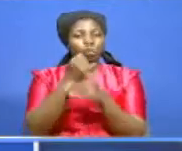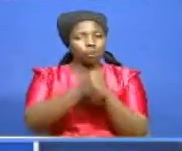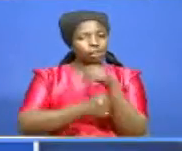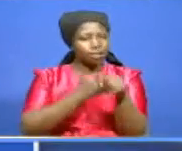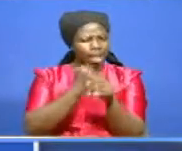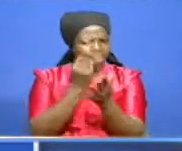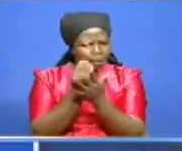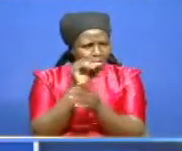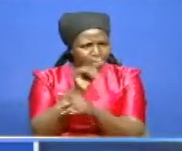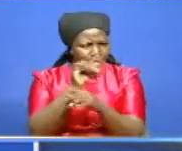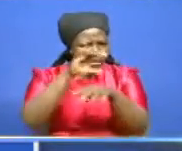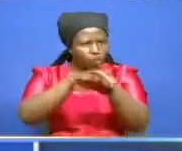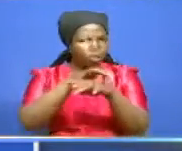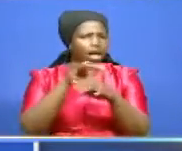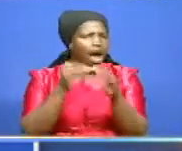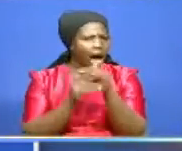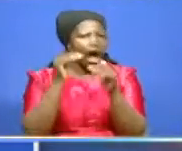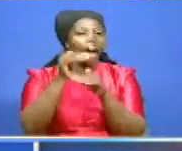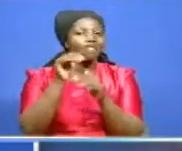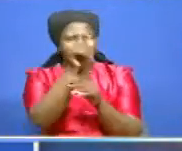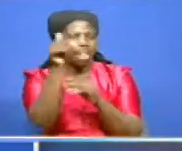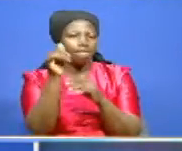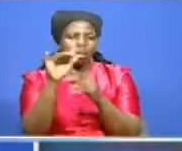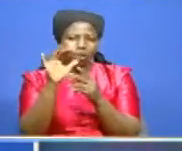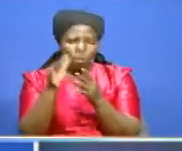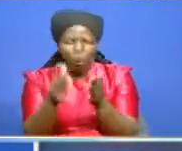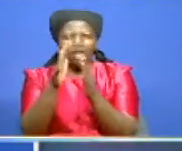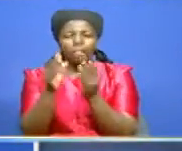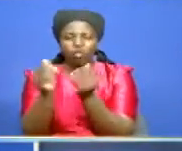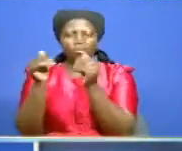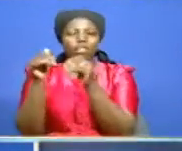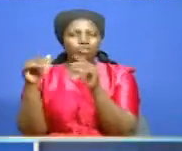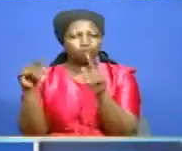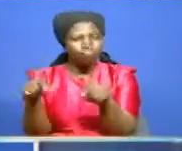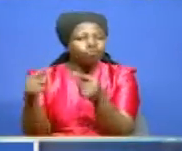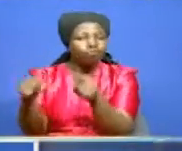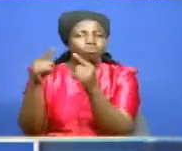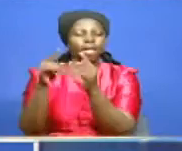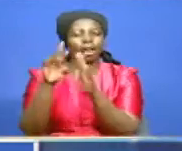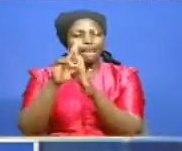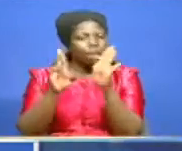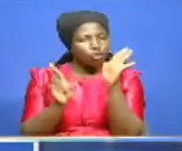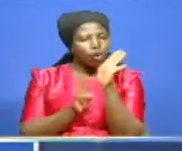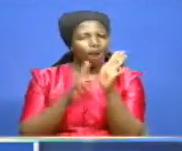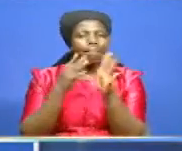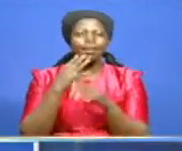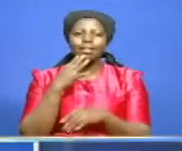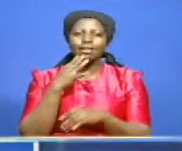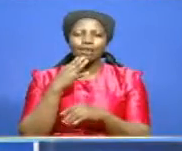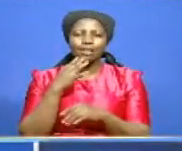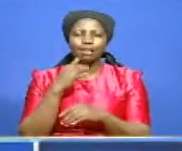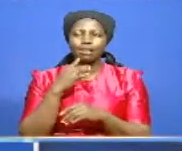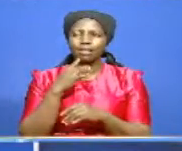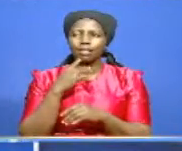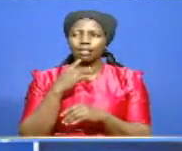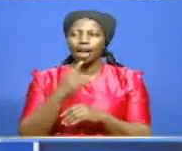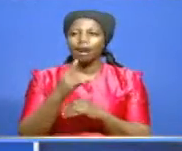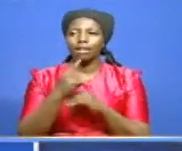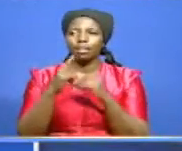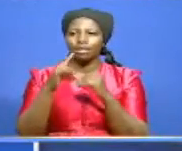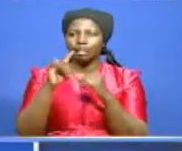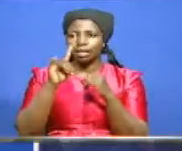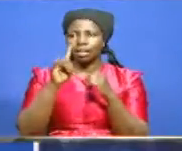was generated after alternative disputes resolution cases recorded 109% on-year